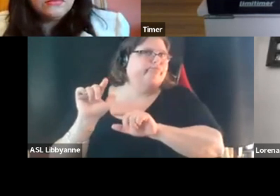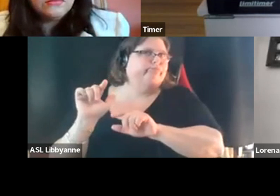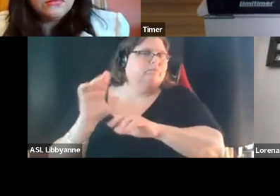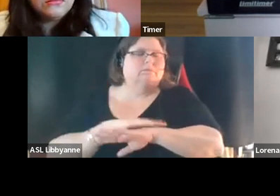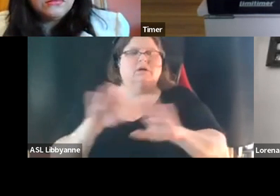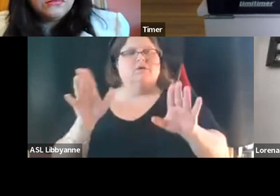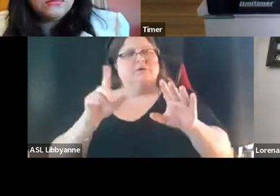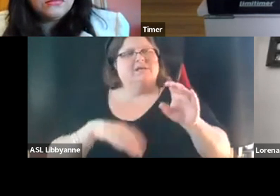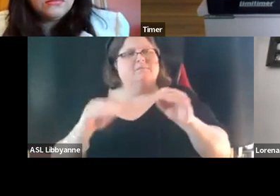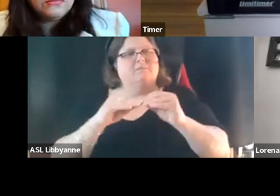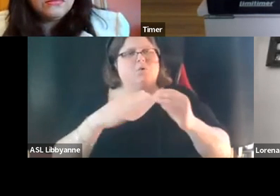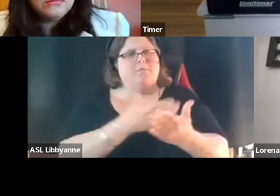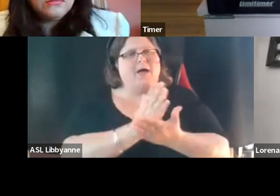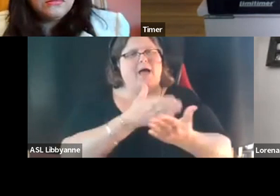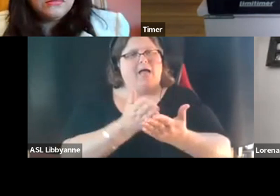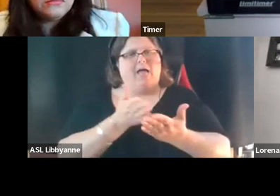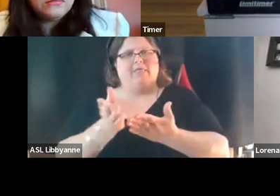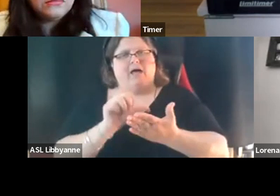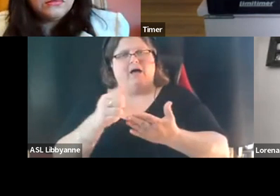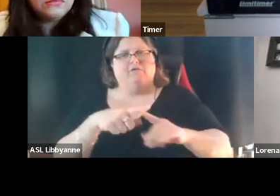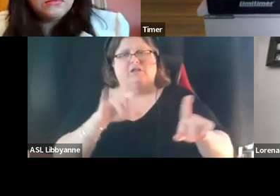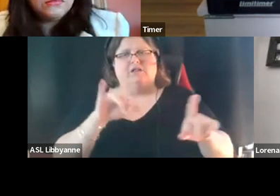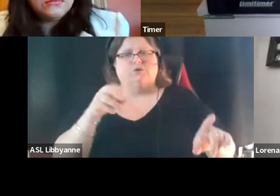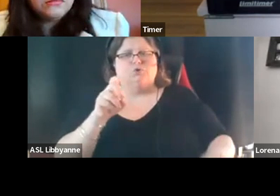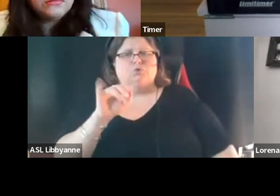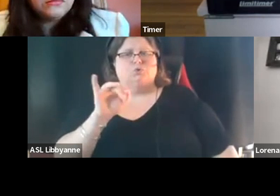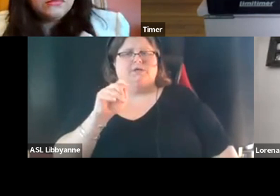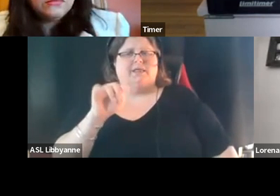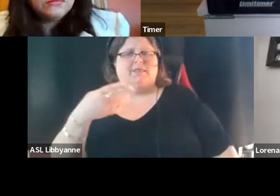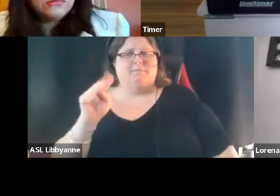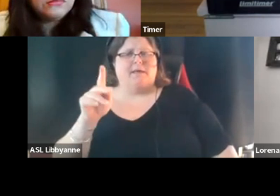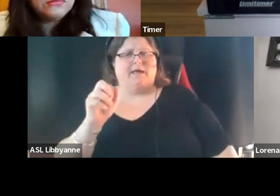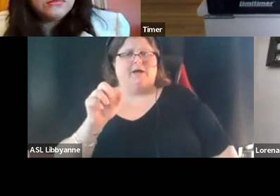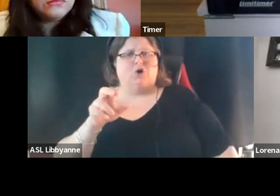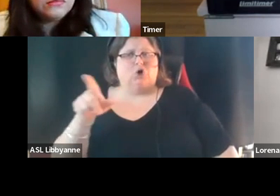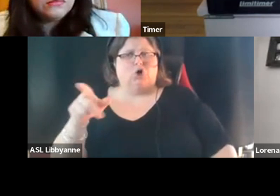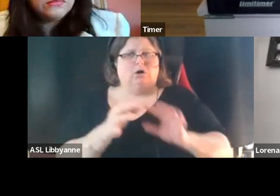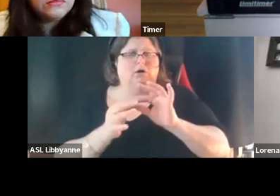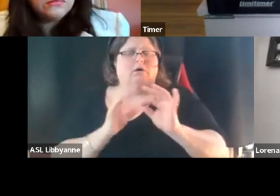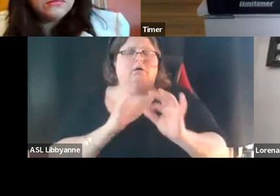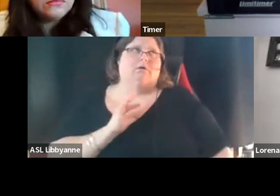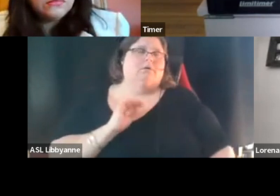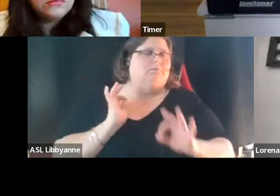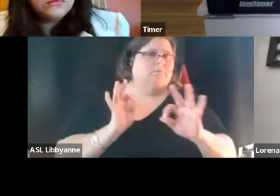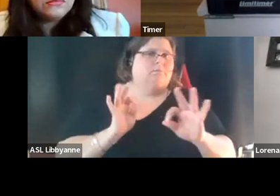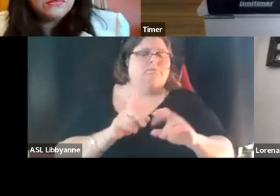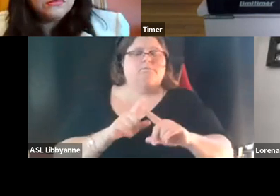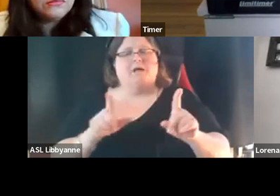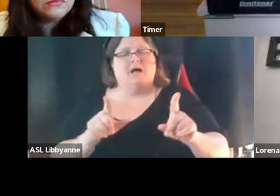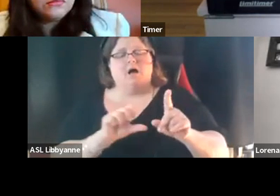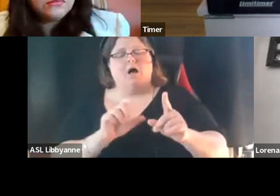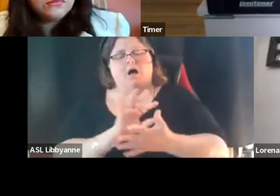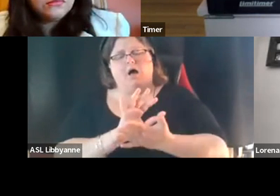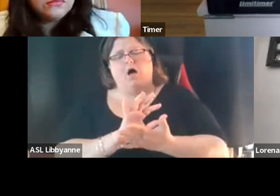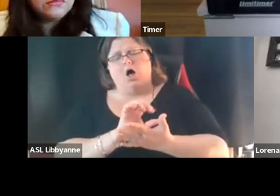pathways. Ditto everything that Judith Baker said, and also leading alternative education. So some questions